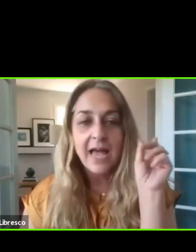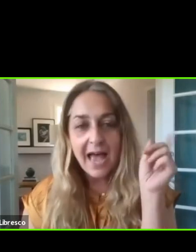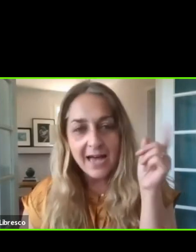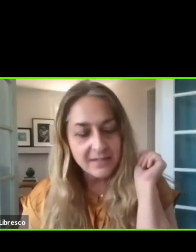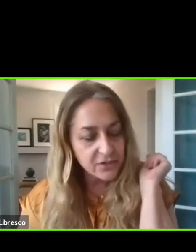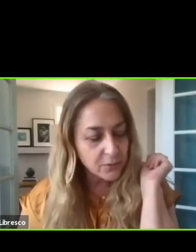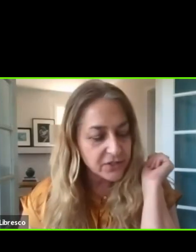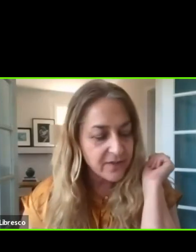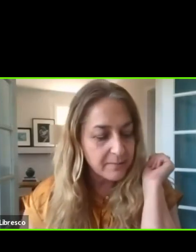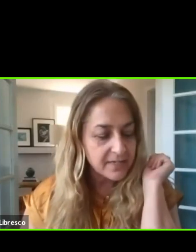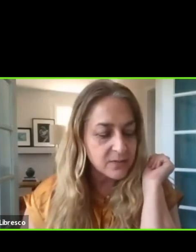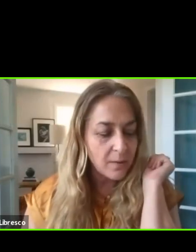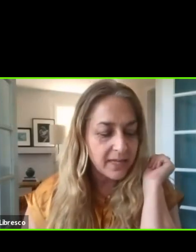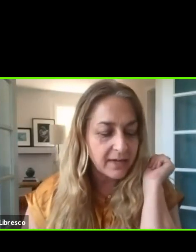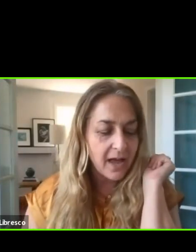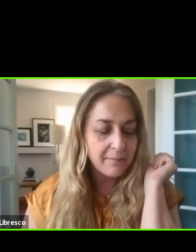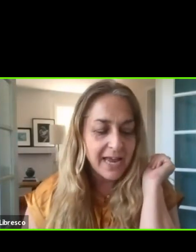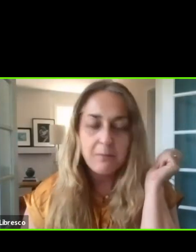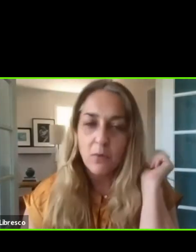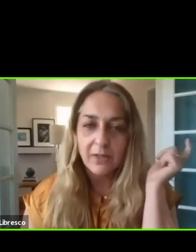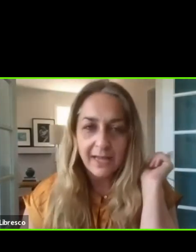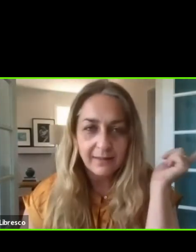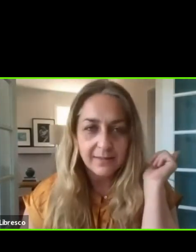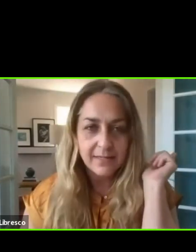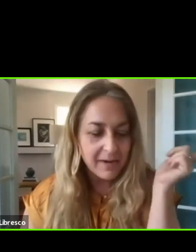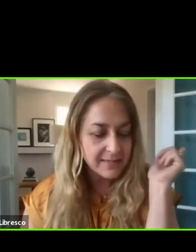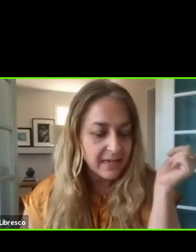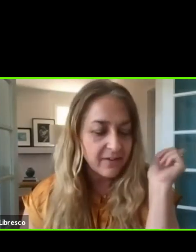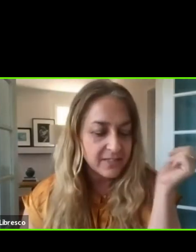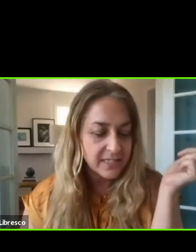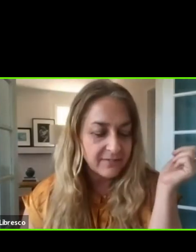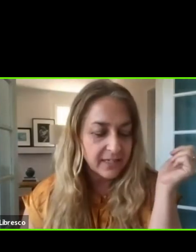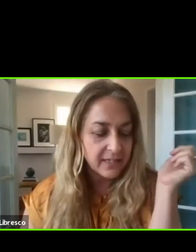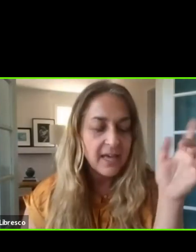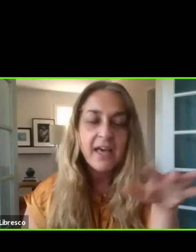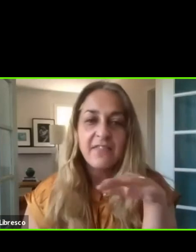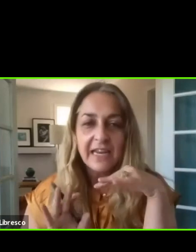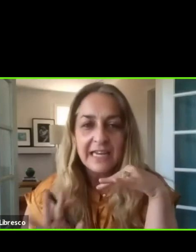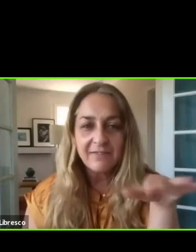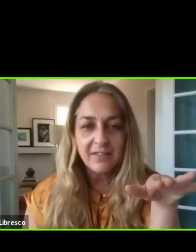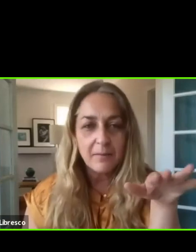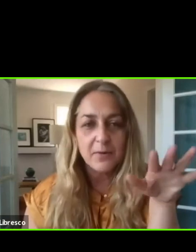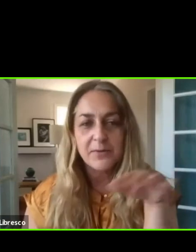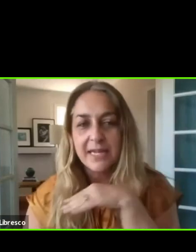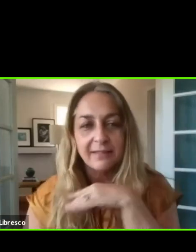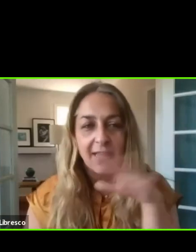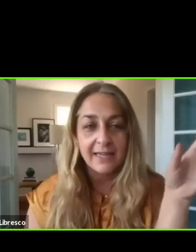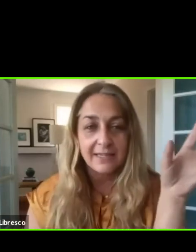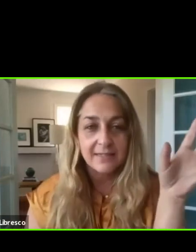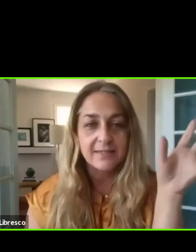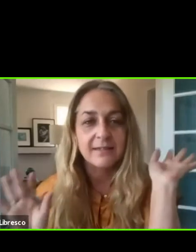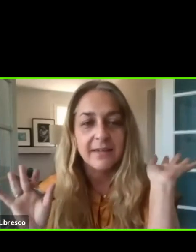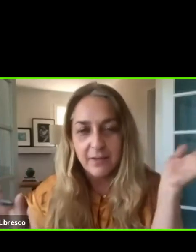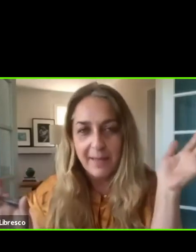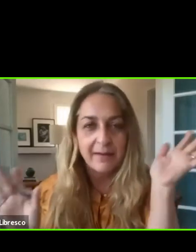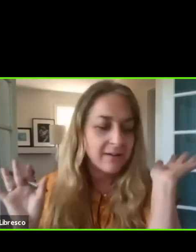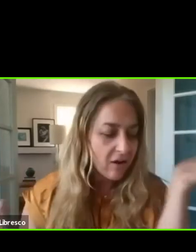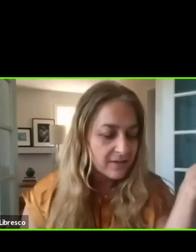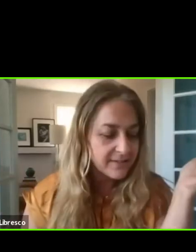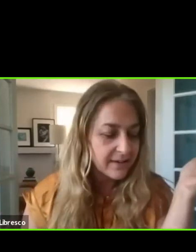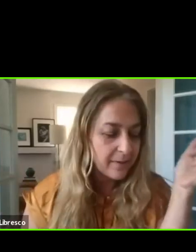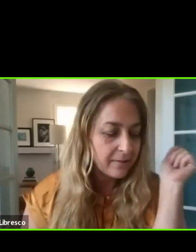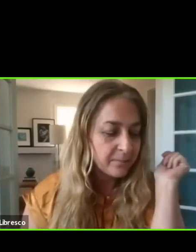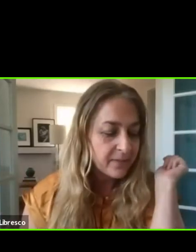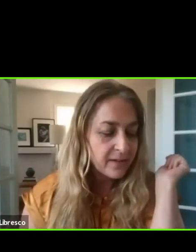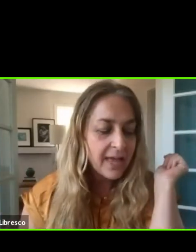because as a Jewish feminist woman, I'm now more likely to see myself on TV than in even the most enlightened independent